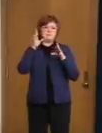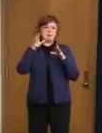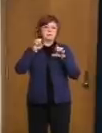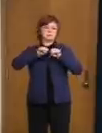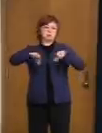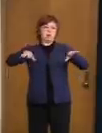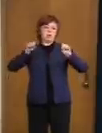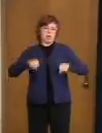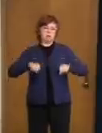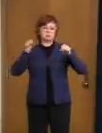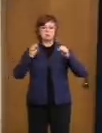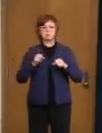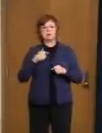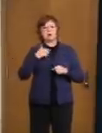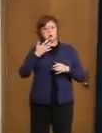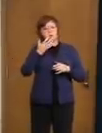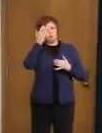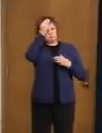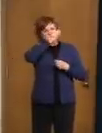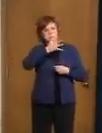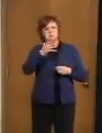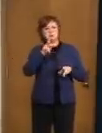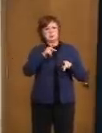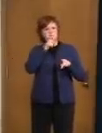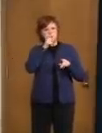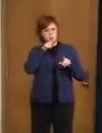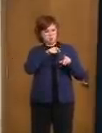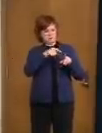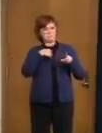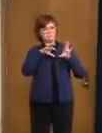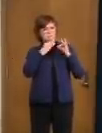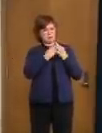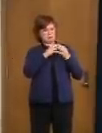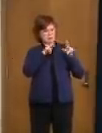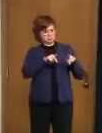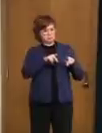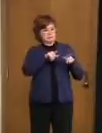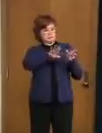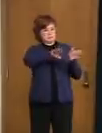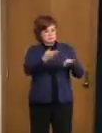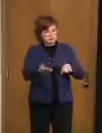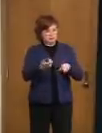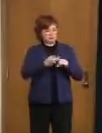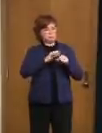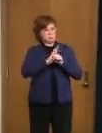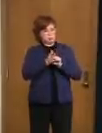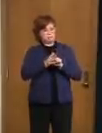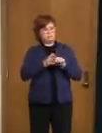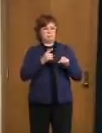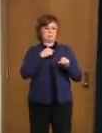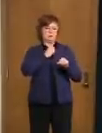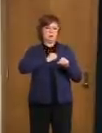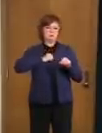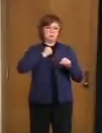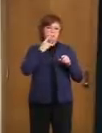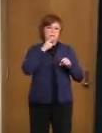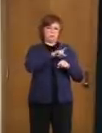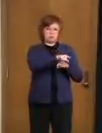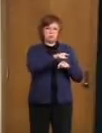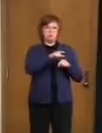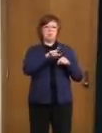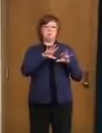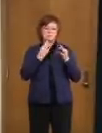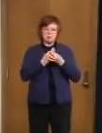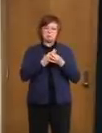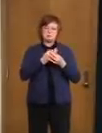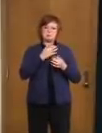has lost a loved one over the course of the past few weeks due to COVID-19. And once again, I want to take this opportunity to thank the people